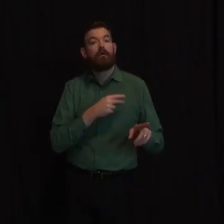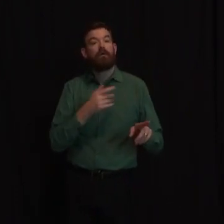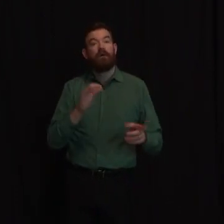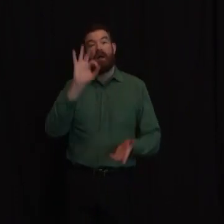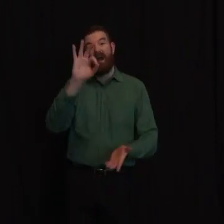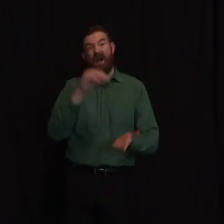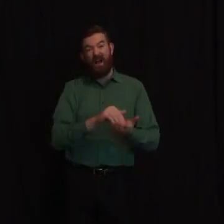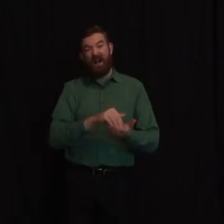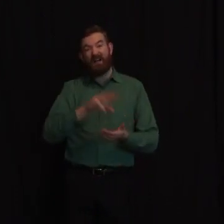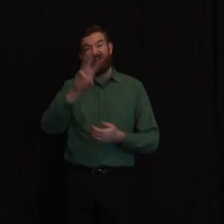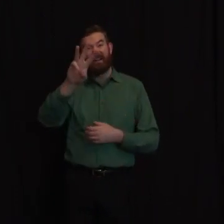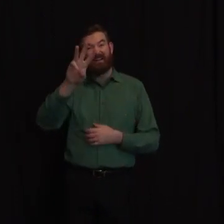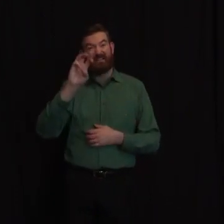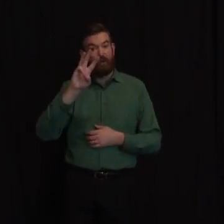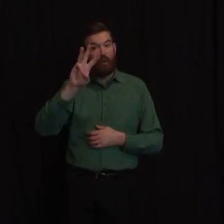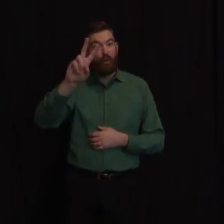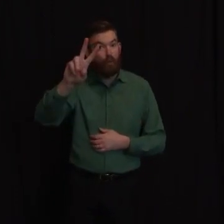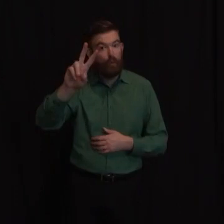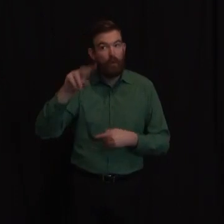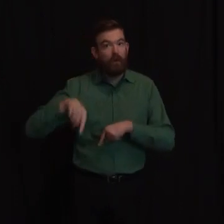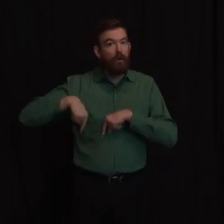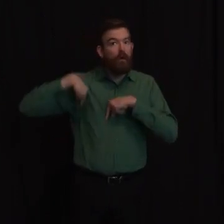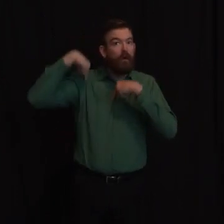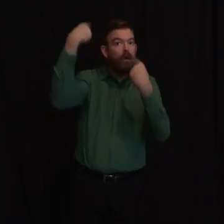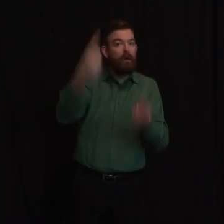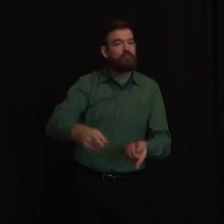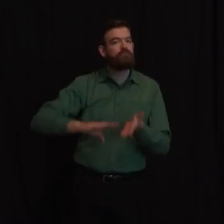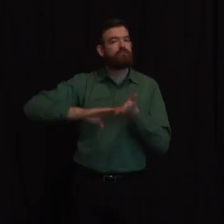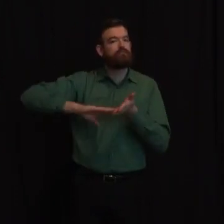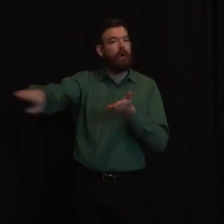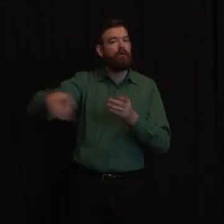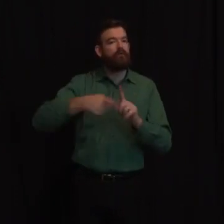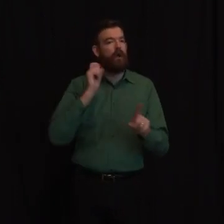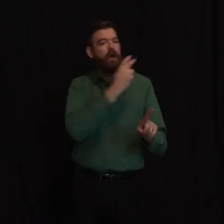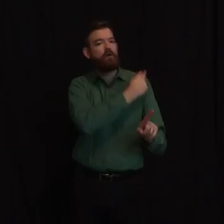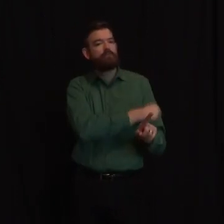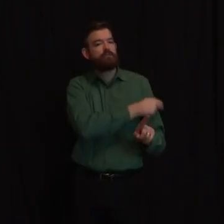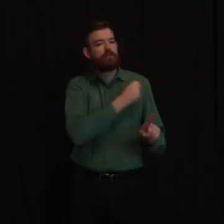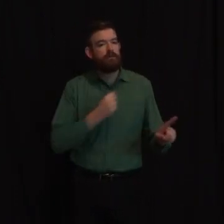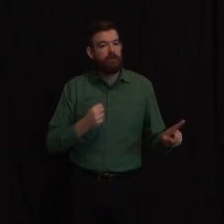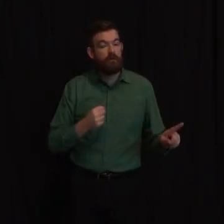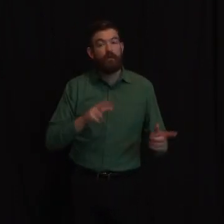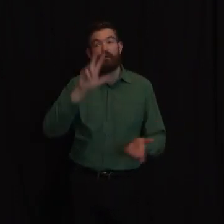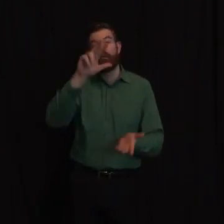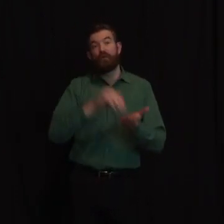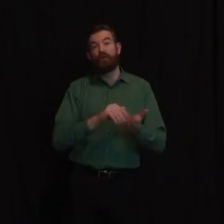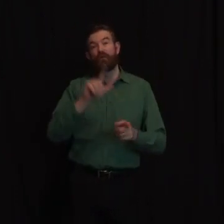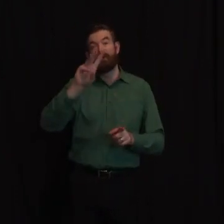9,692. Today we are reporting 3,026 new cases for a total of